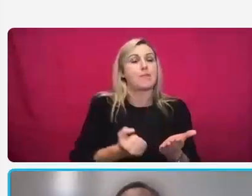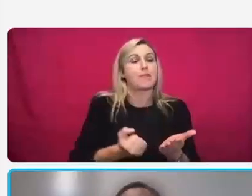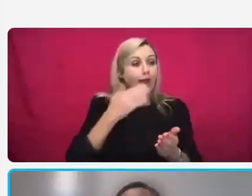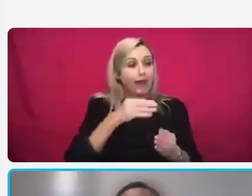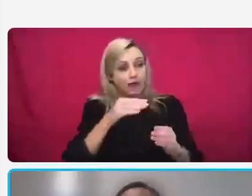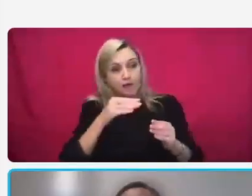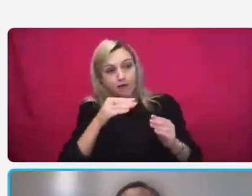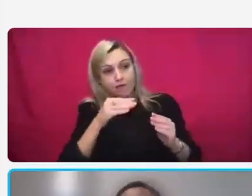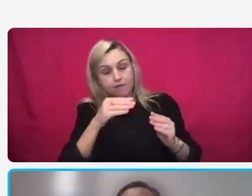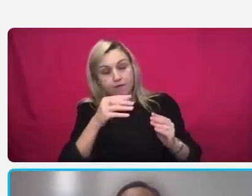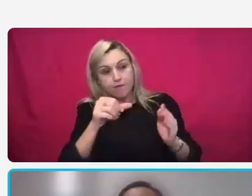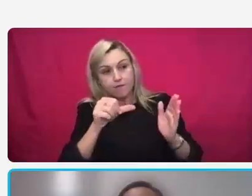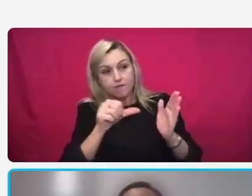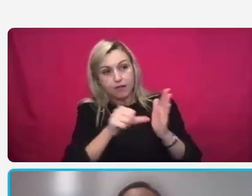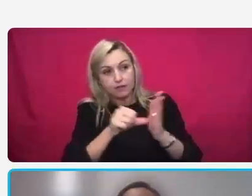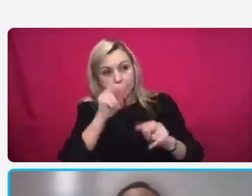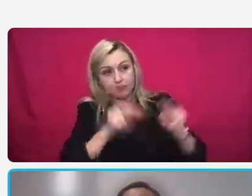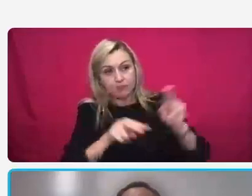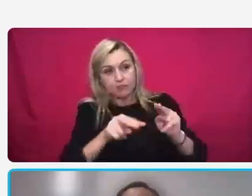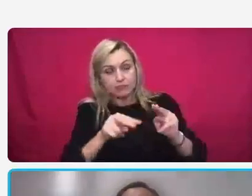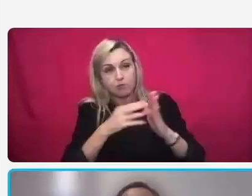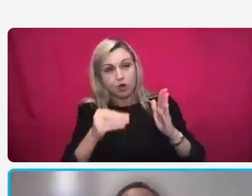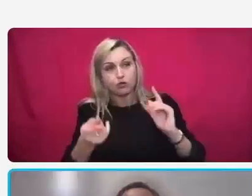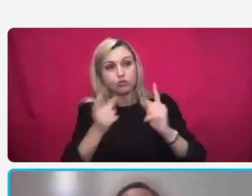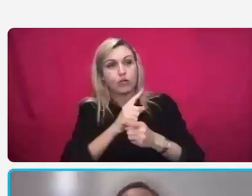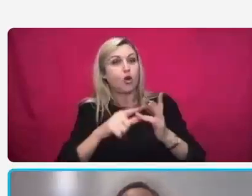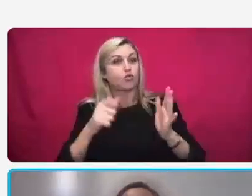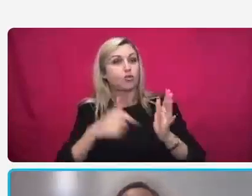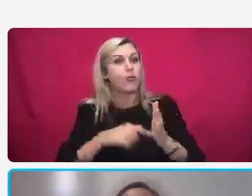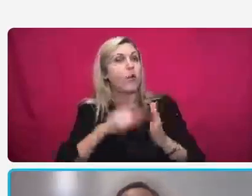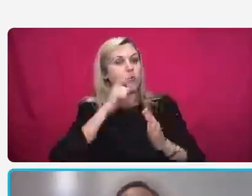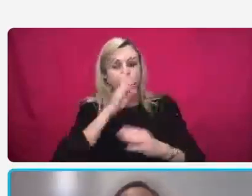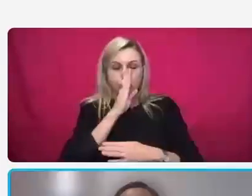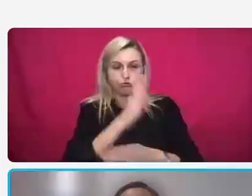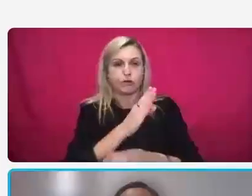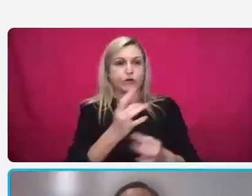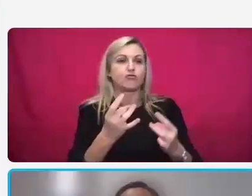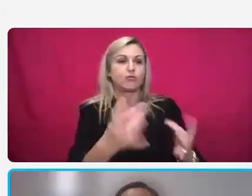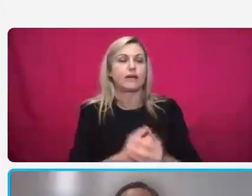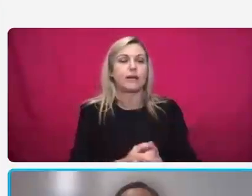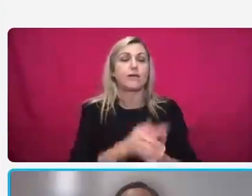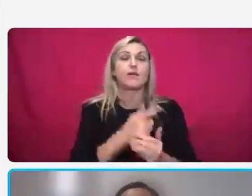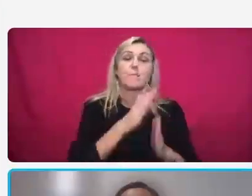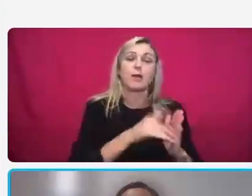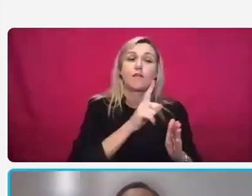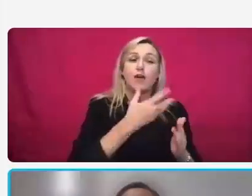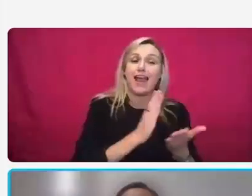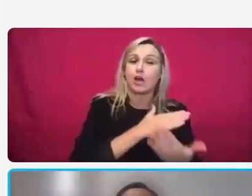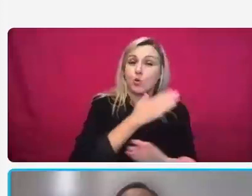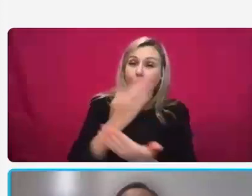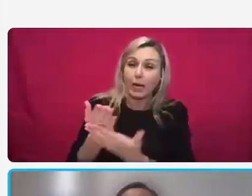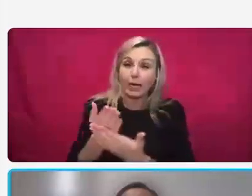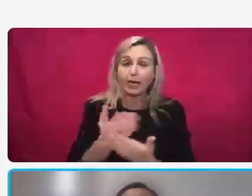model changes in October. So this phase will result in changes to claiming arrangements and payments made